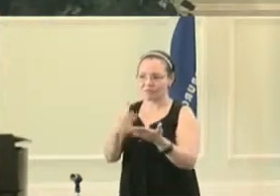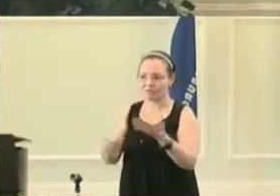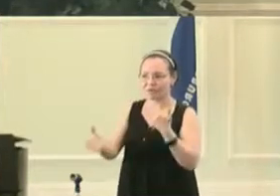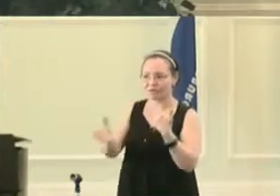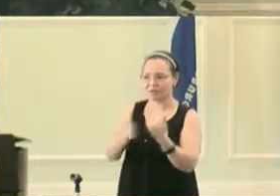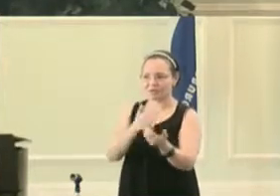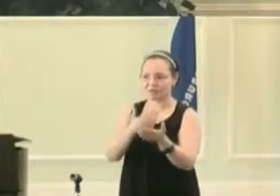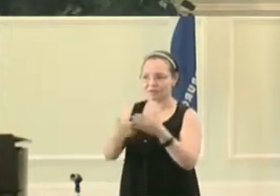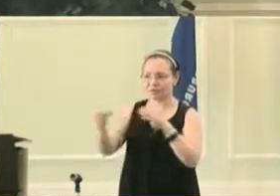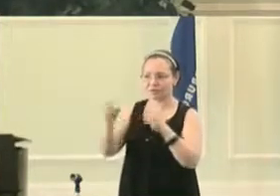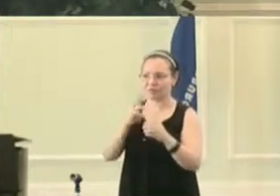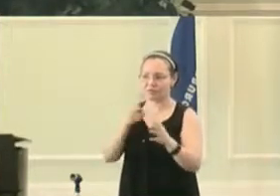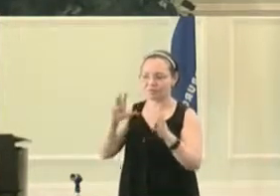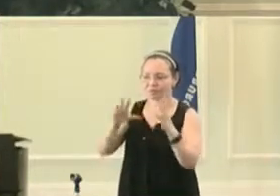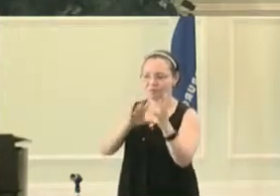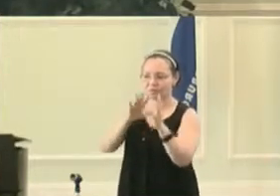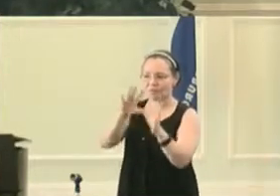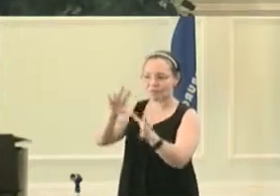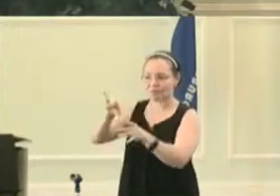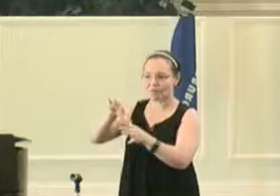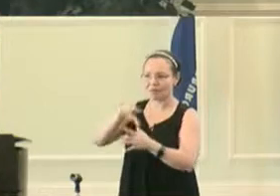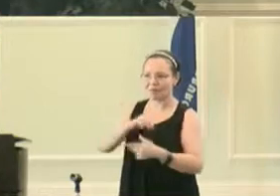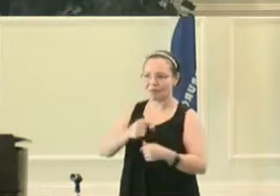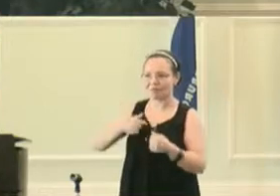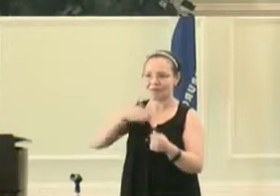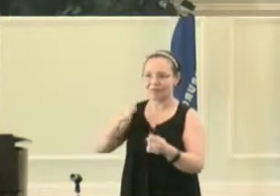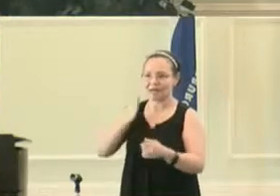storm, and I am